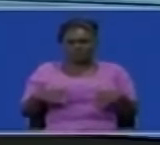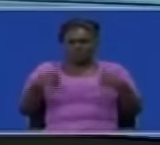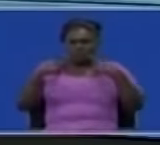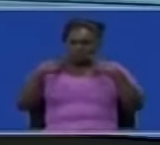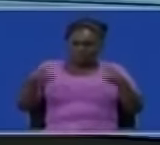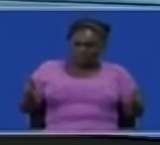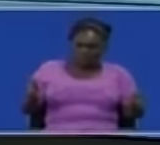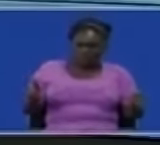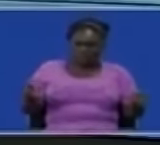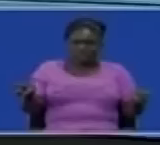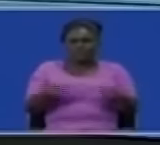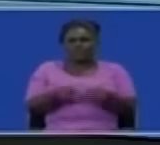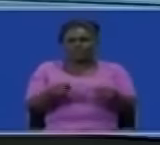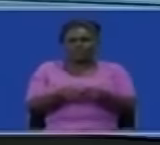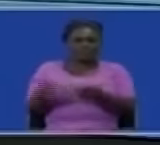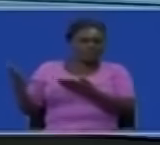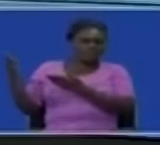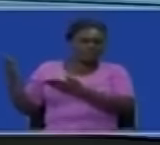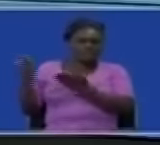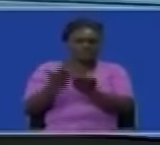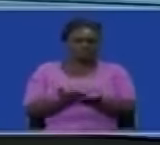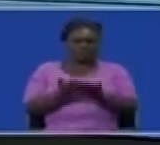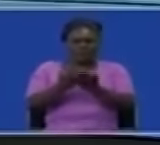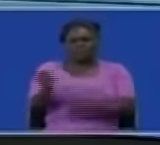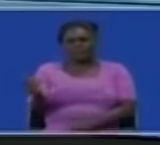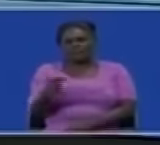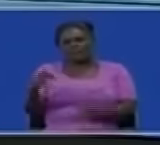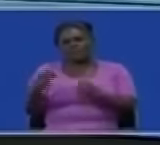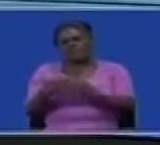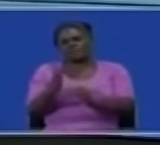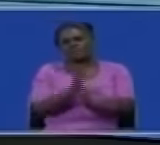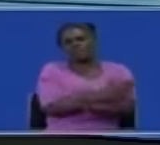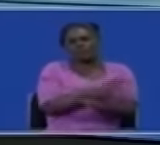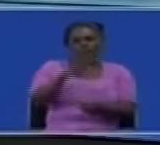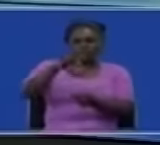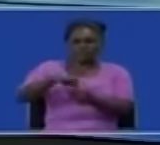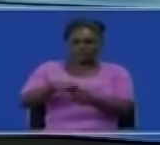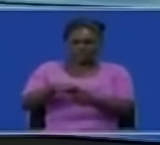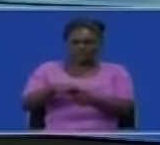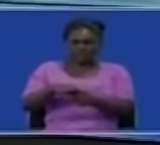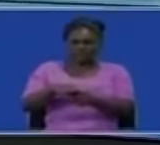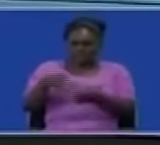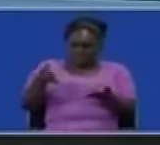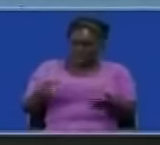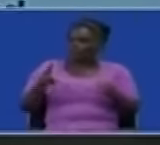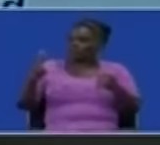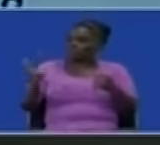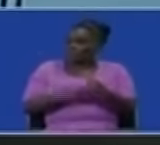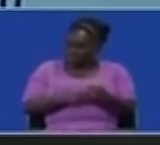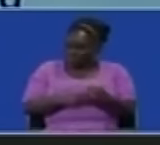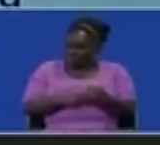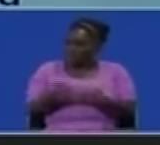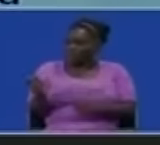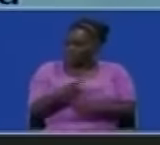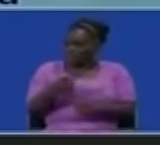transmission system, and that this was to be delivered 8 months to the election. We are now 7 months to, and we don't have this